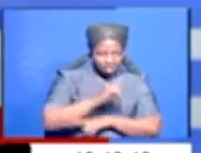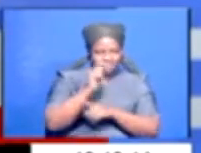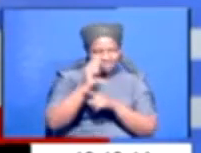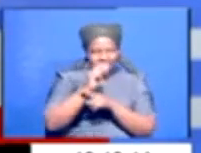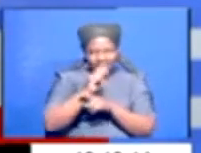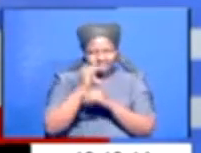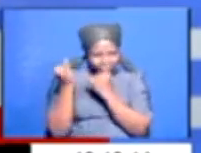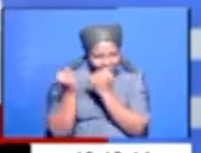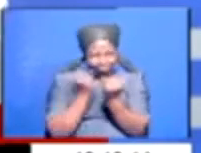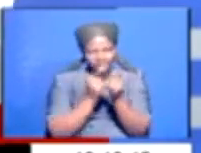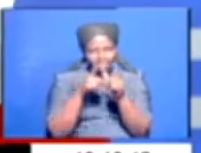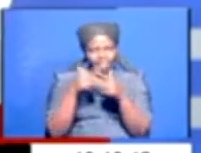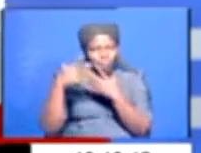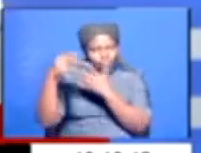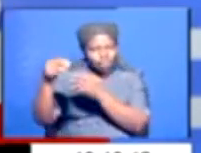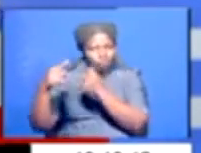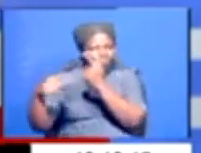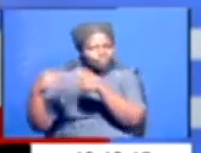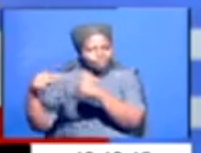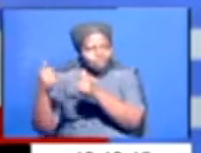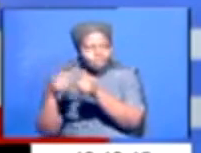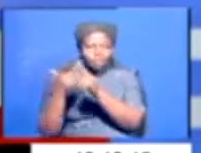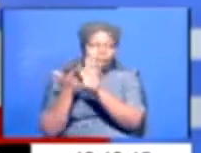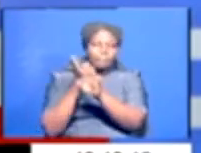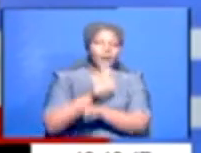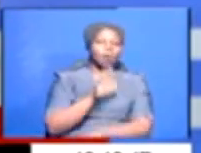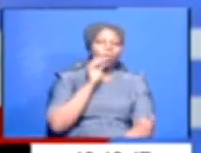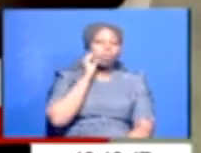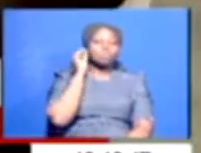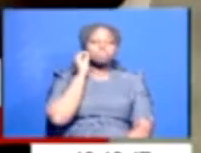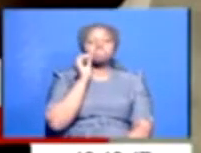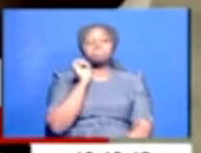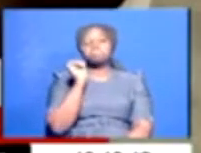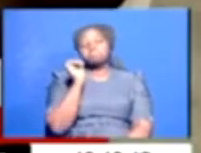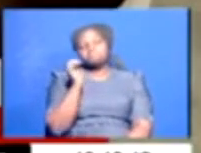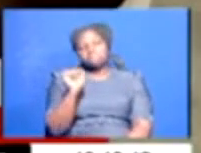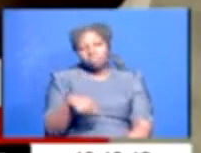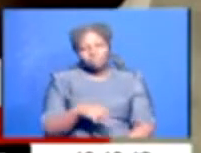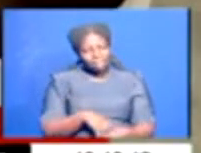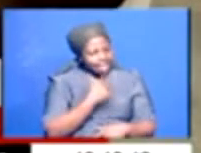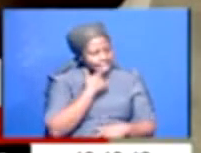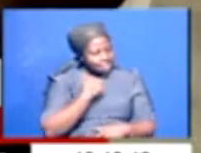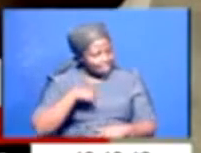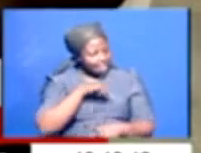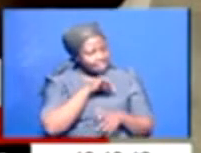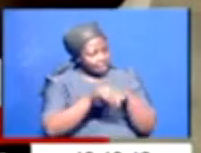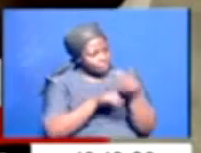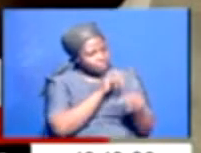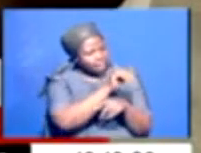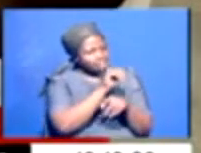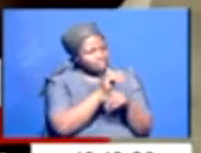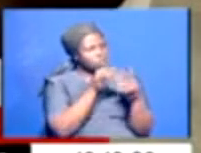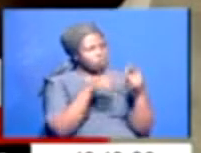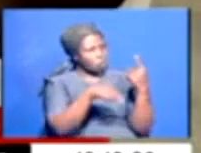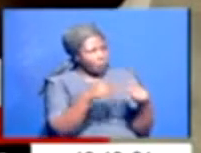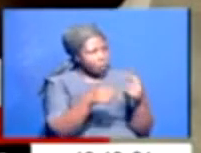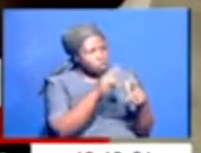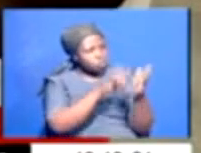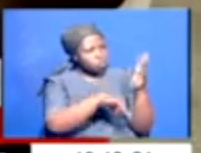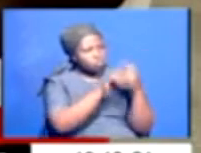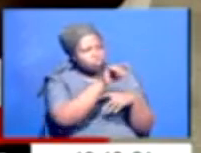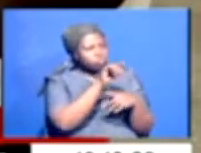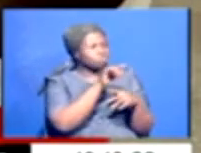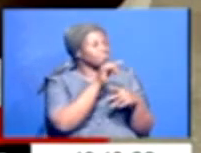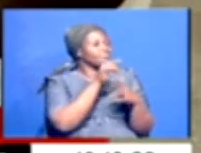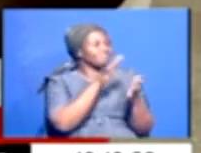we went for competition and then we came back home. Yeah. Tell us about that competition and, you know, what you picked up knowing that